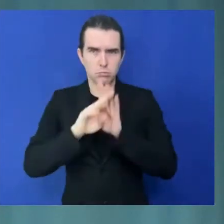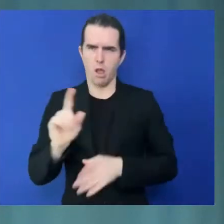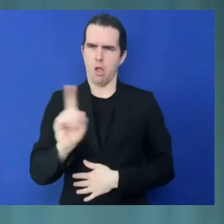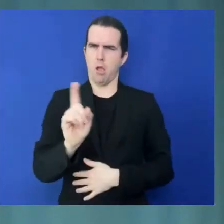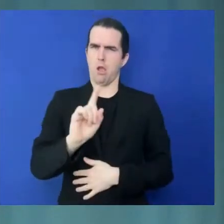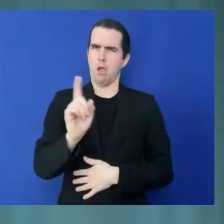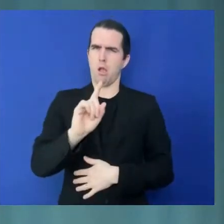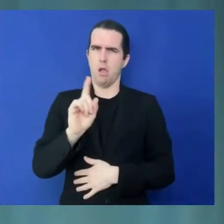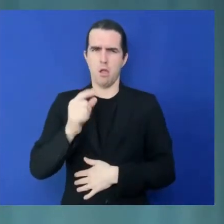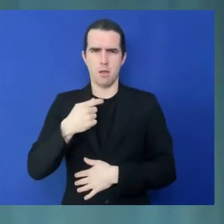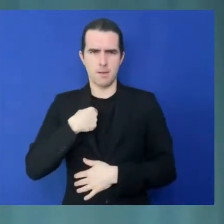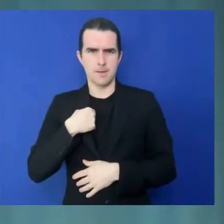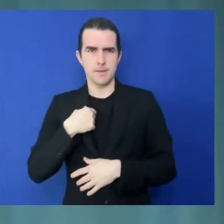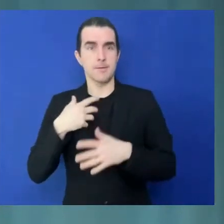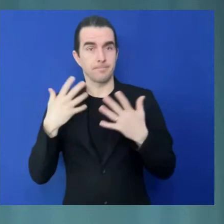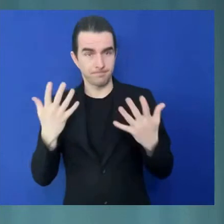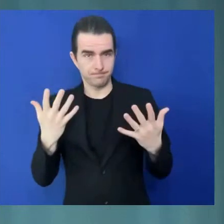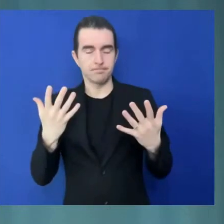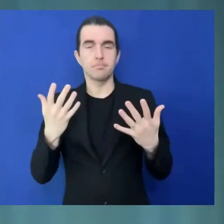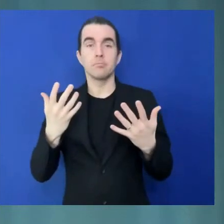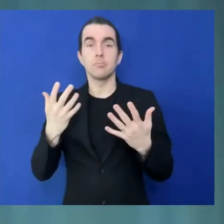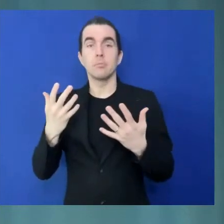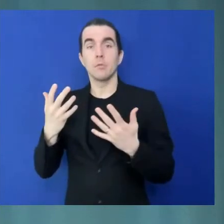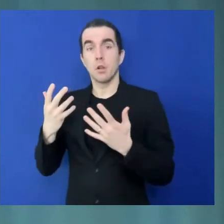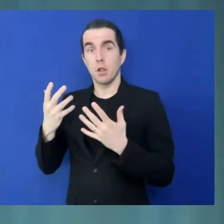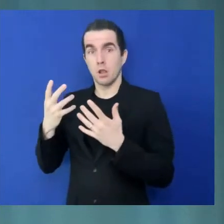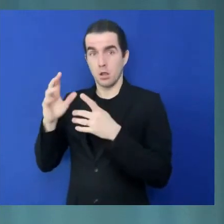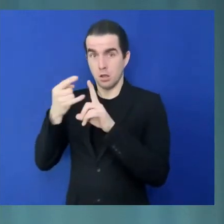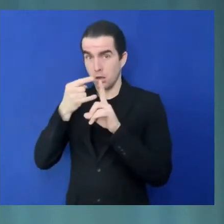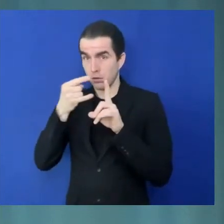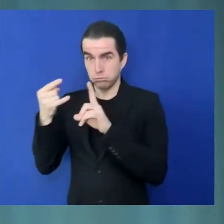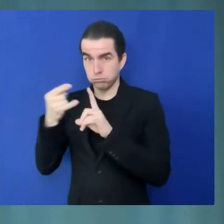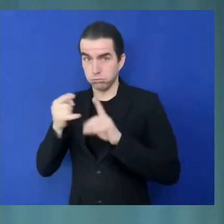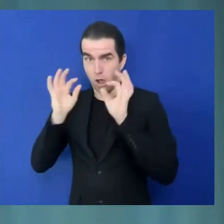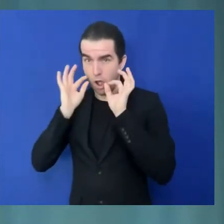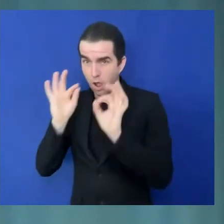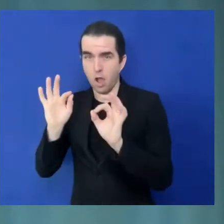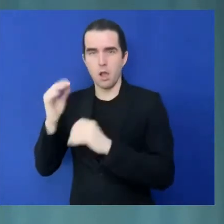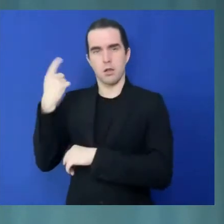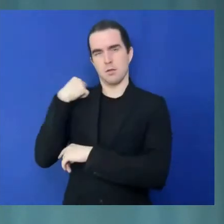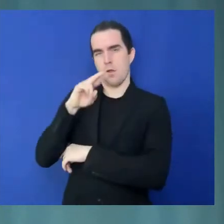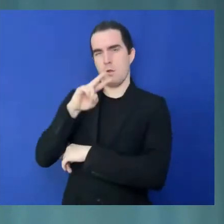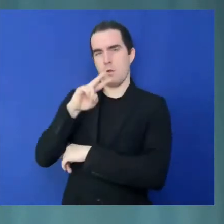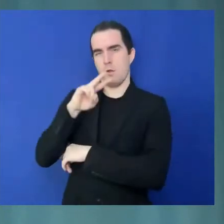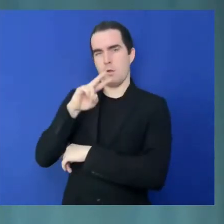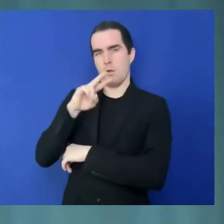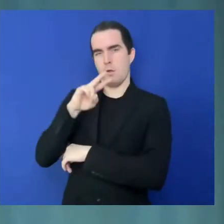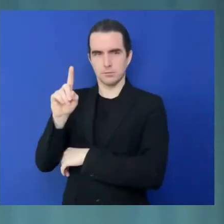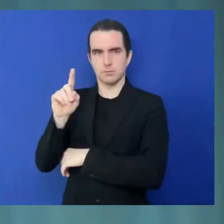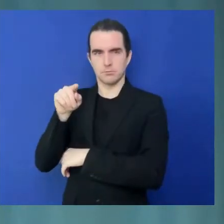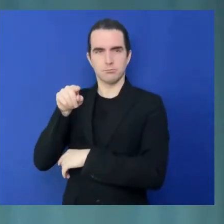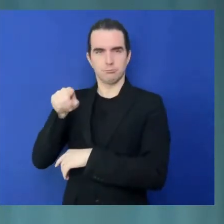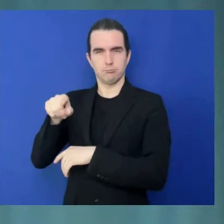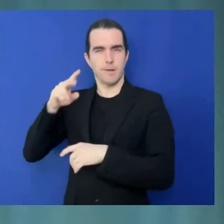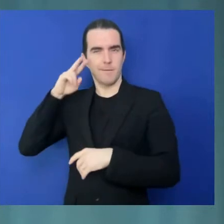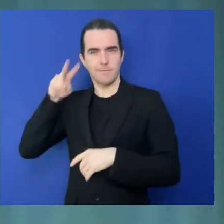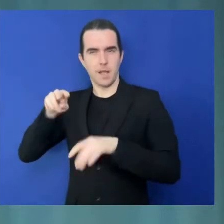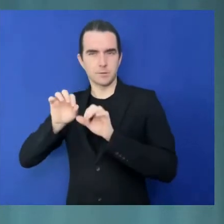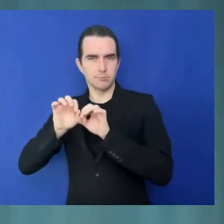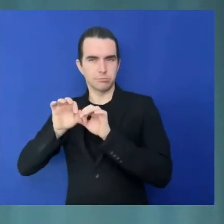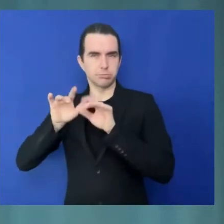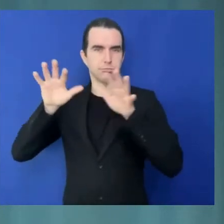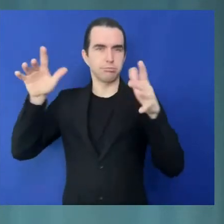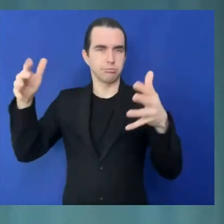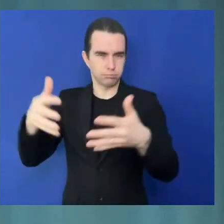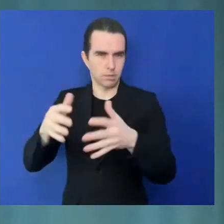over the world. And our wonderful partners at Fondation Descubra-me